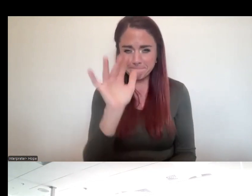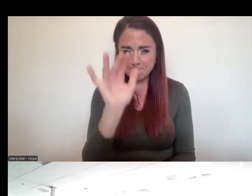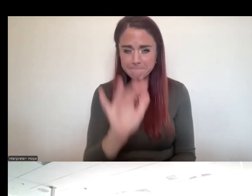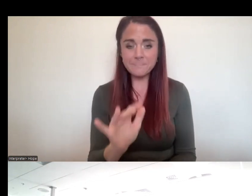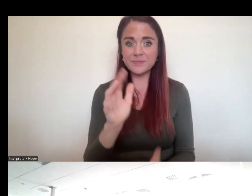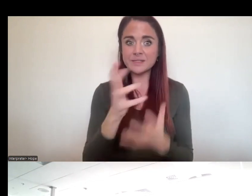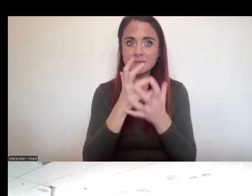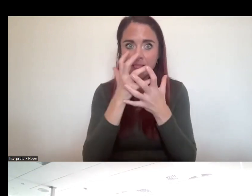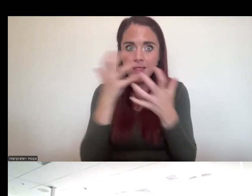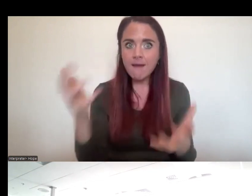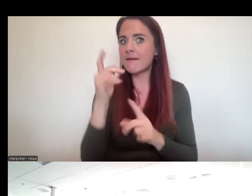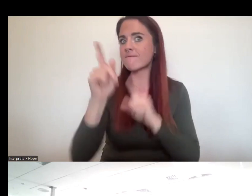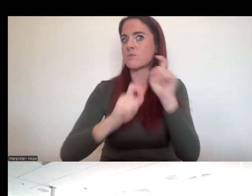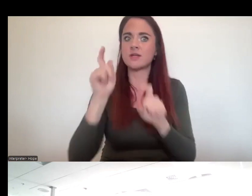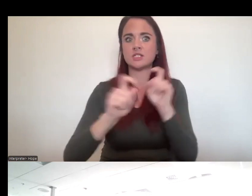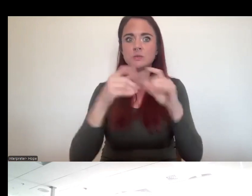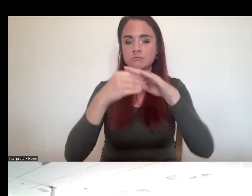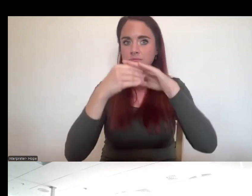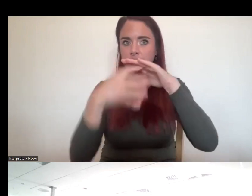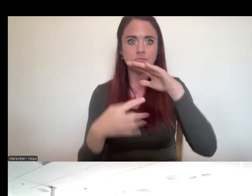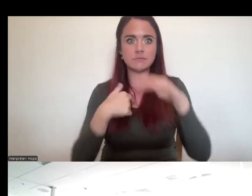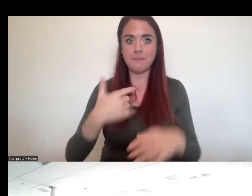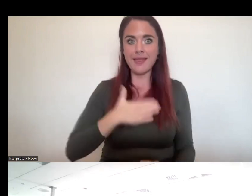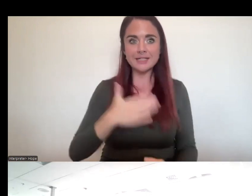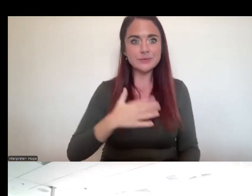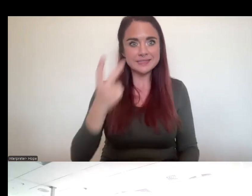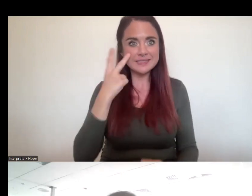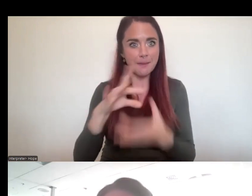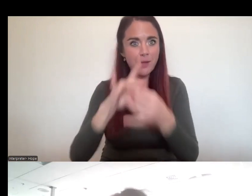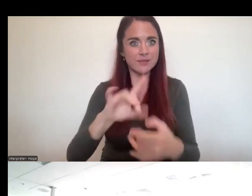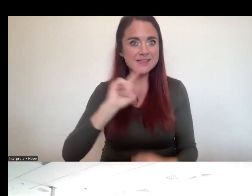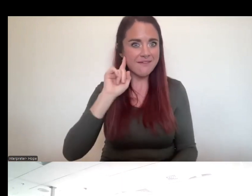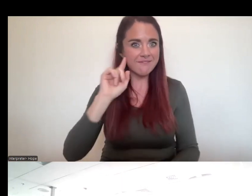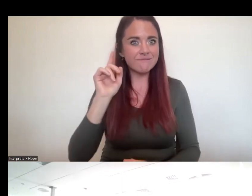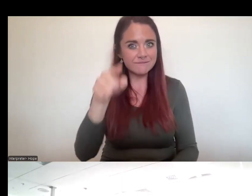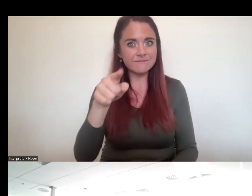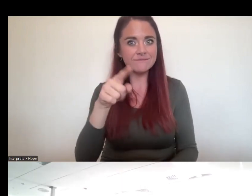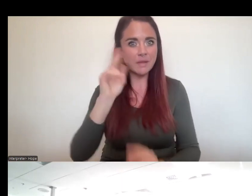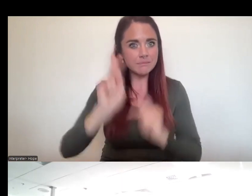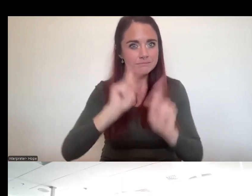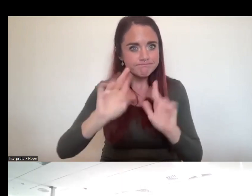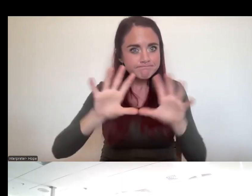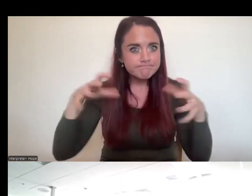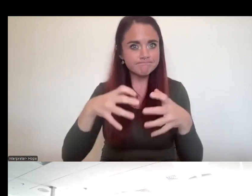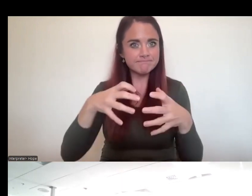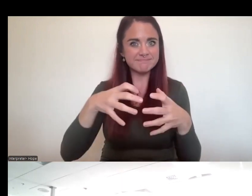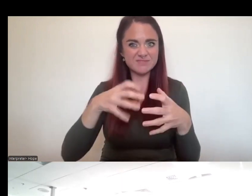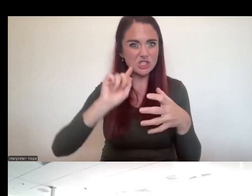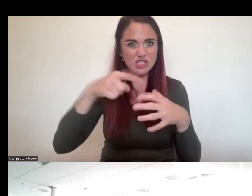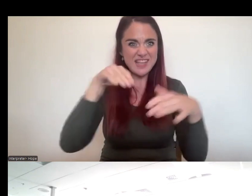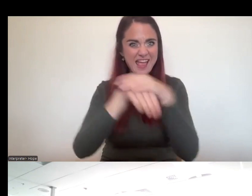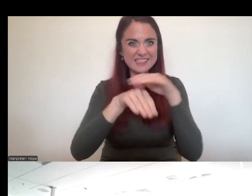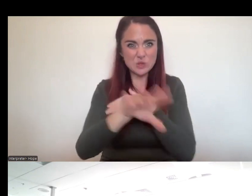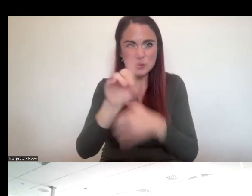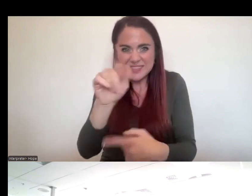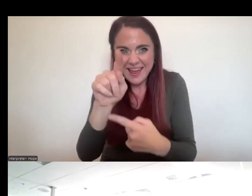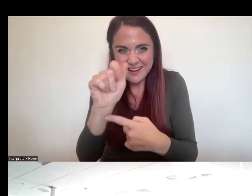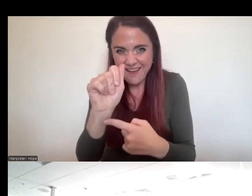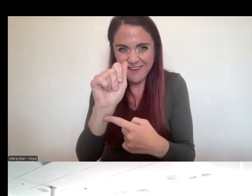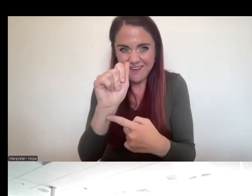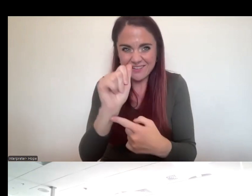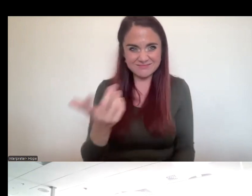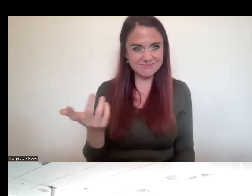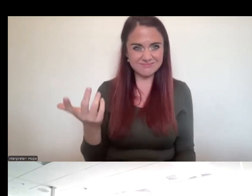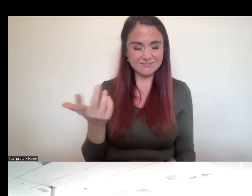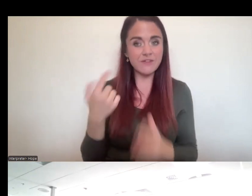There's a lot of questions, which I'm really glad to see about the deaf population and about actually just access to data.